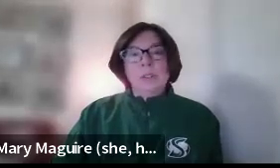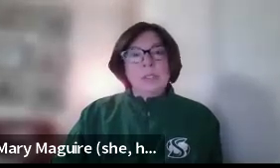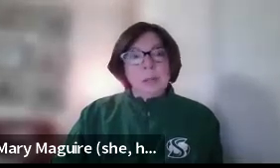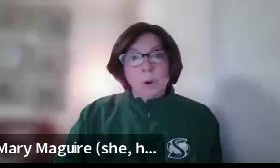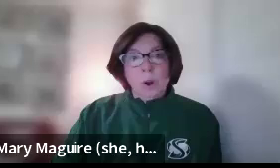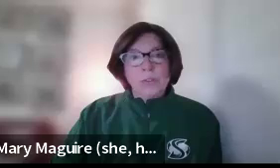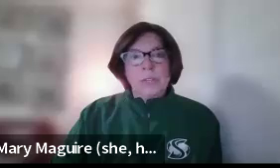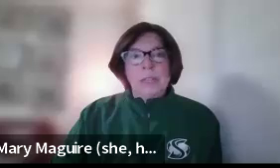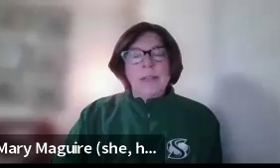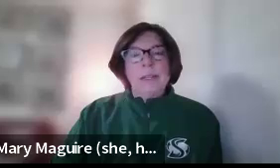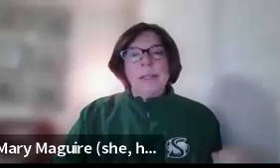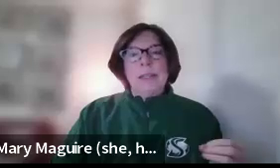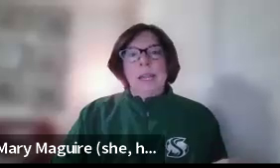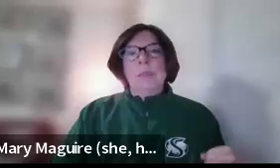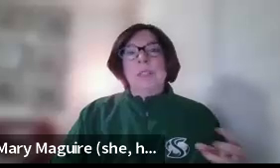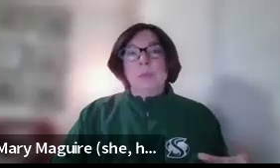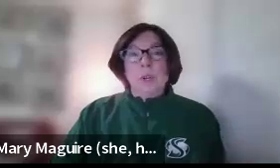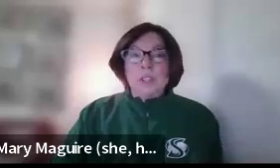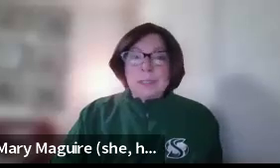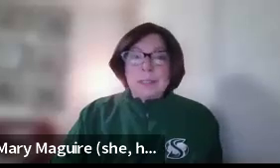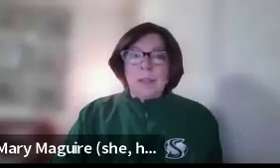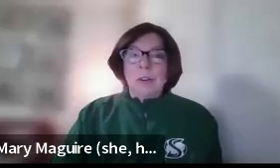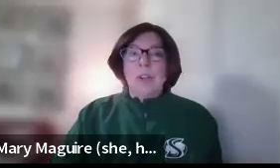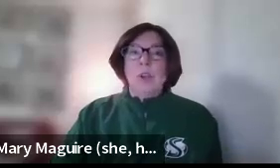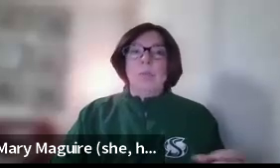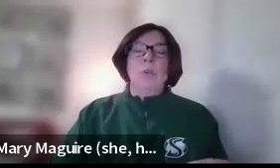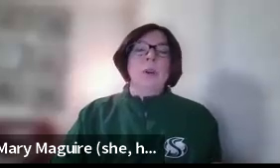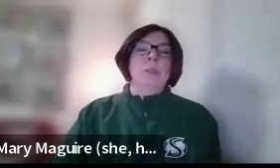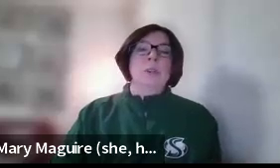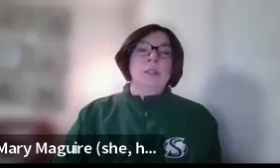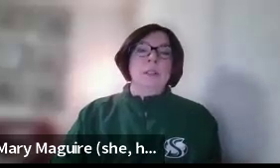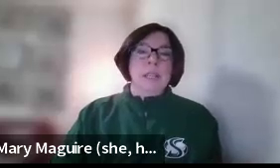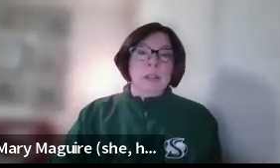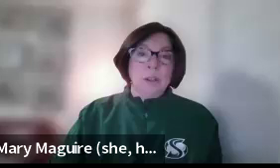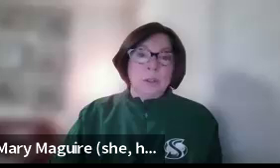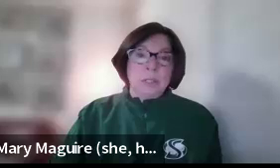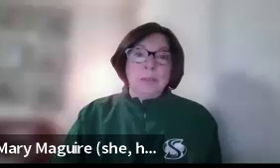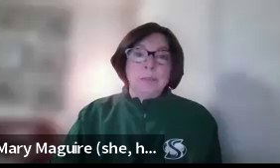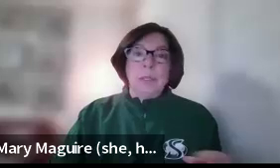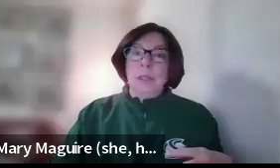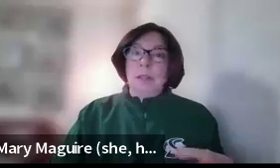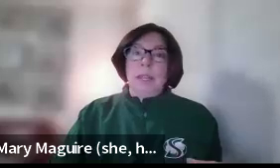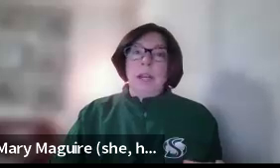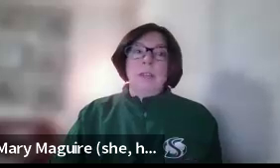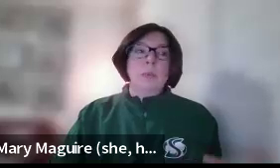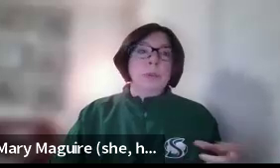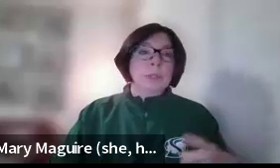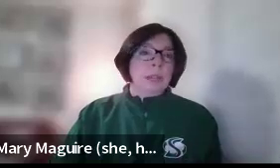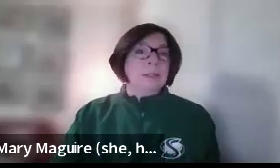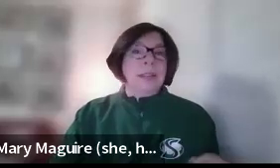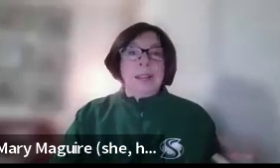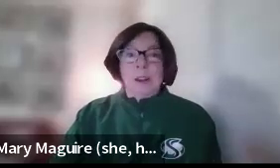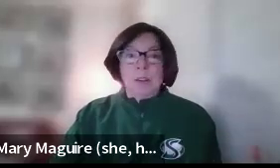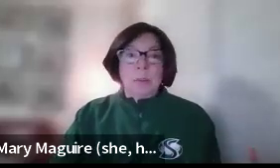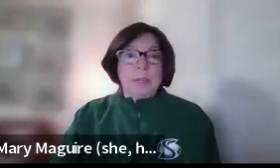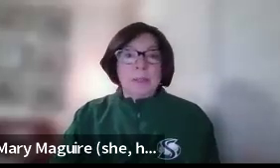But we're all seeing campuses merging together, programs across the state closing, layoffs both at